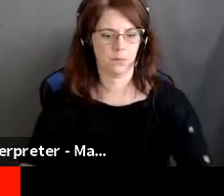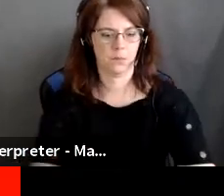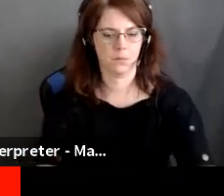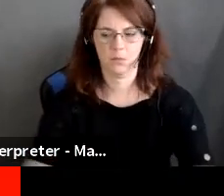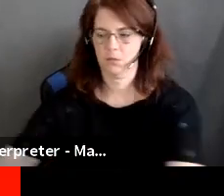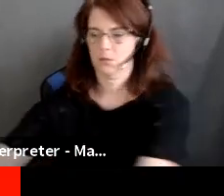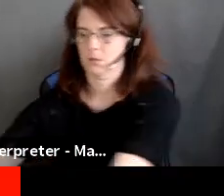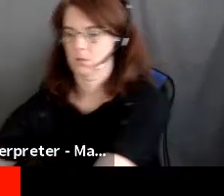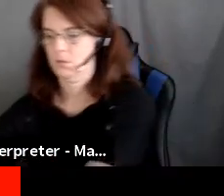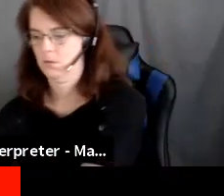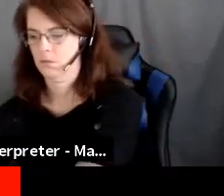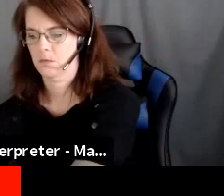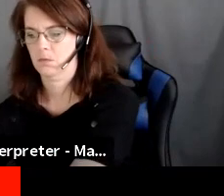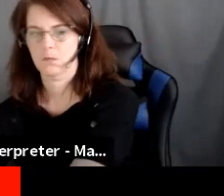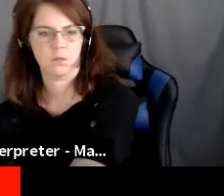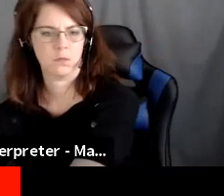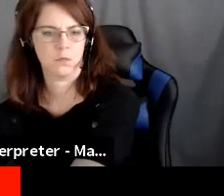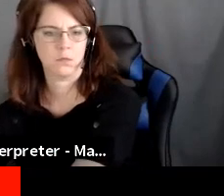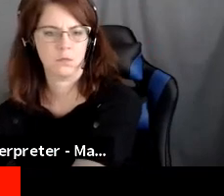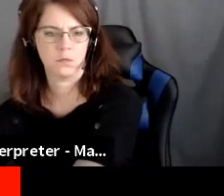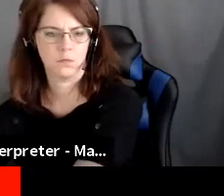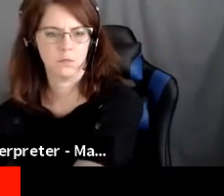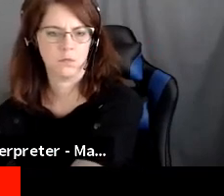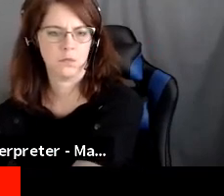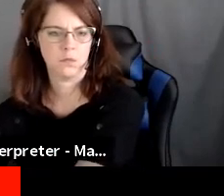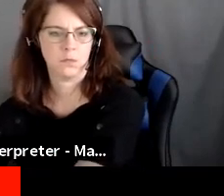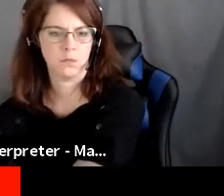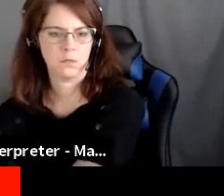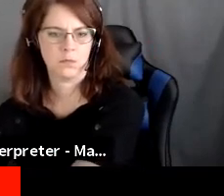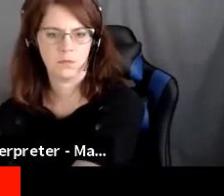application or in order to get the interview.